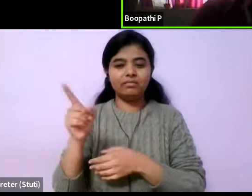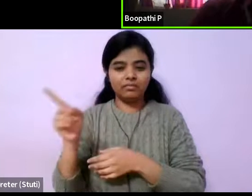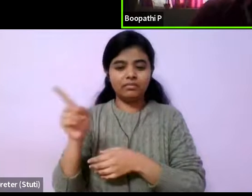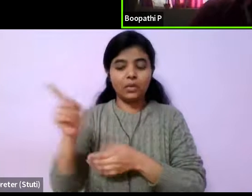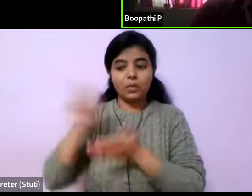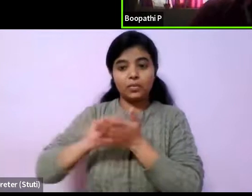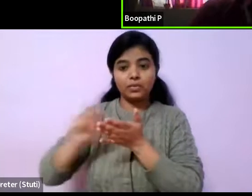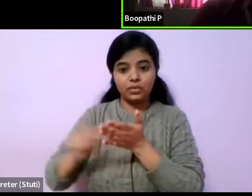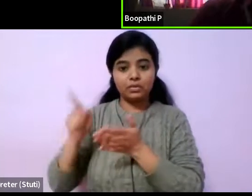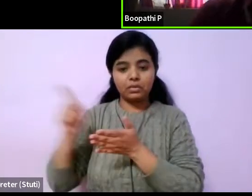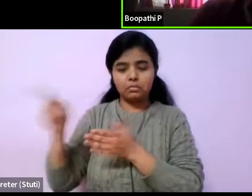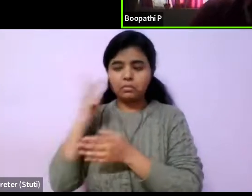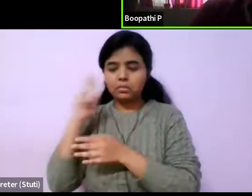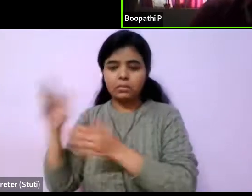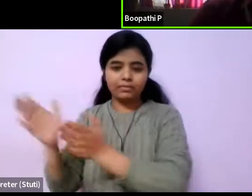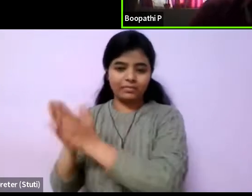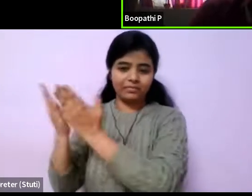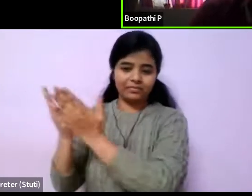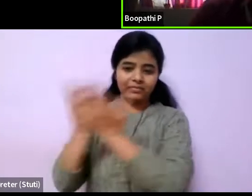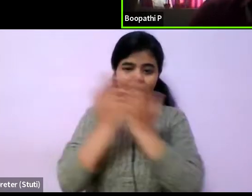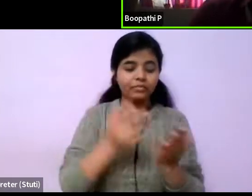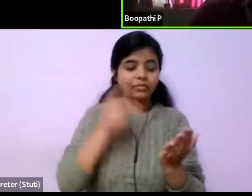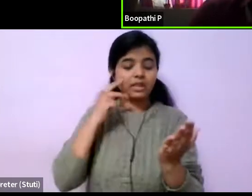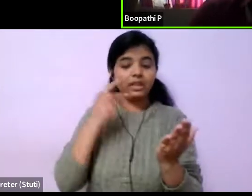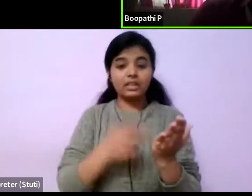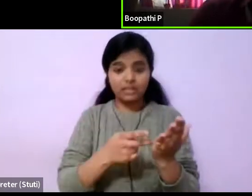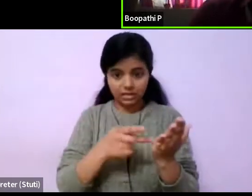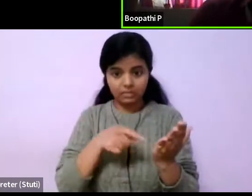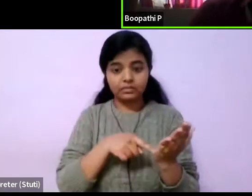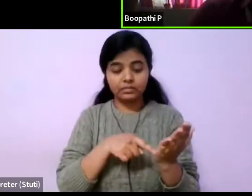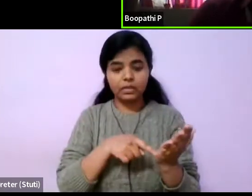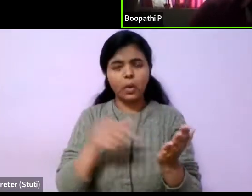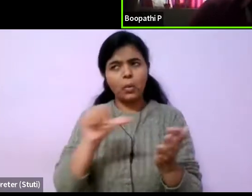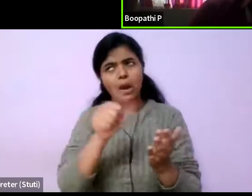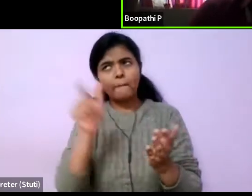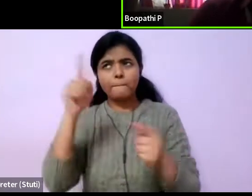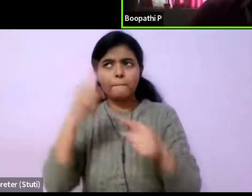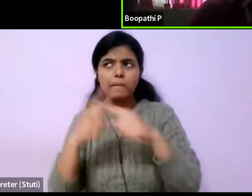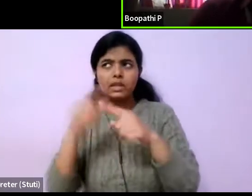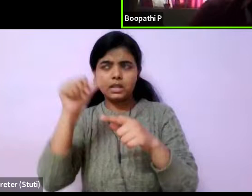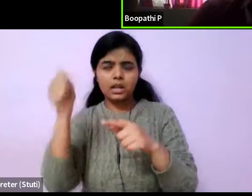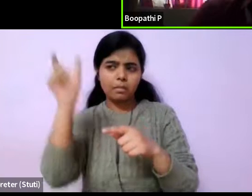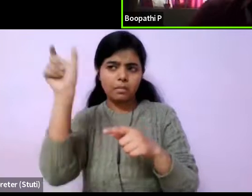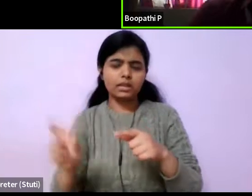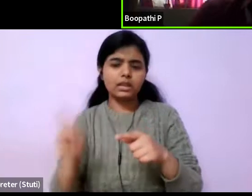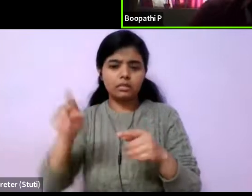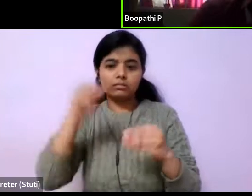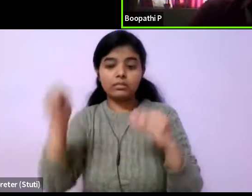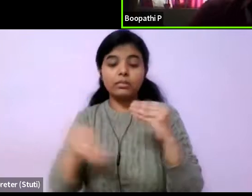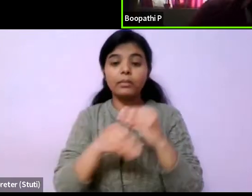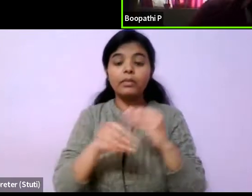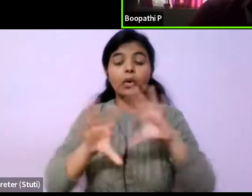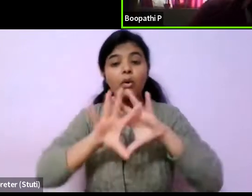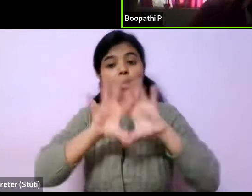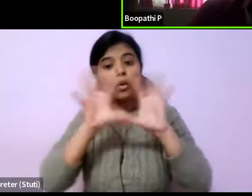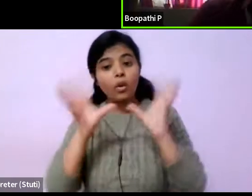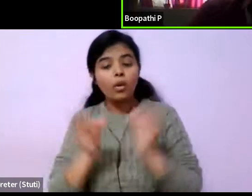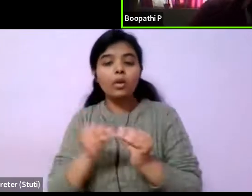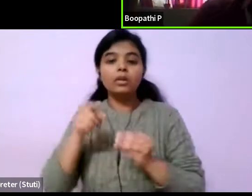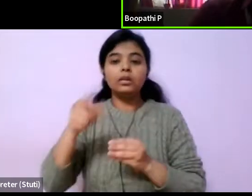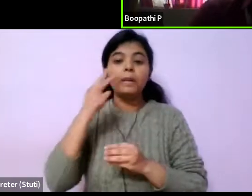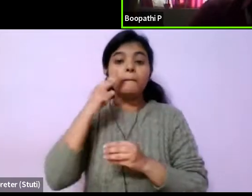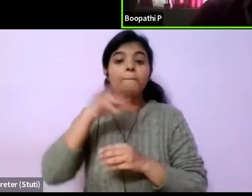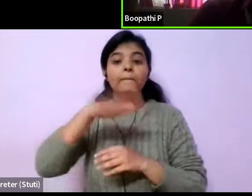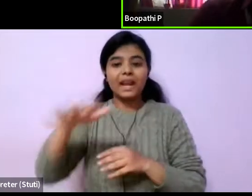writings, also Meenu Bambani's work, these, be it is NFB, ASAB, all these blind, mainstream